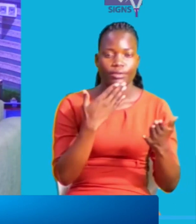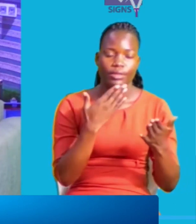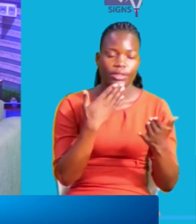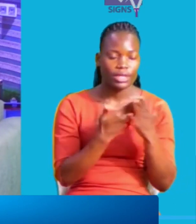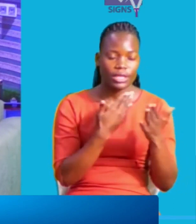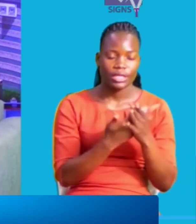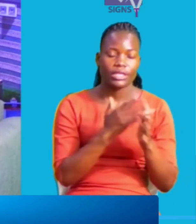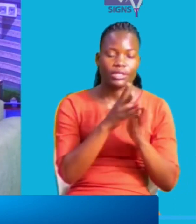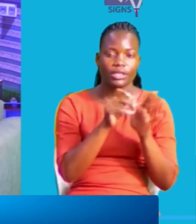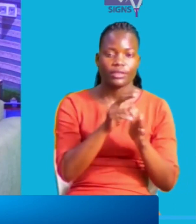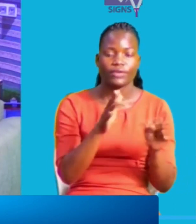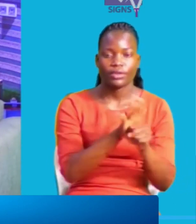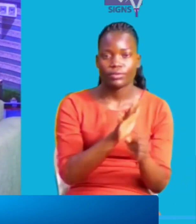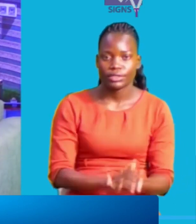TV.